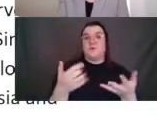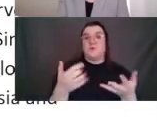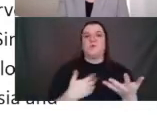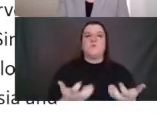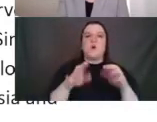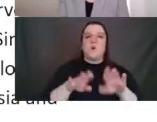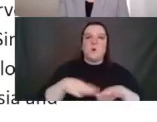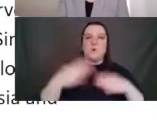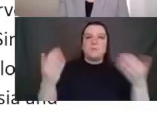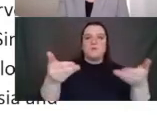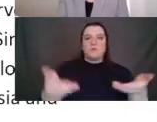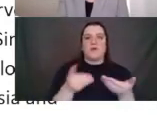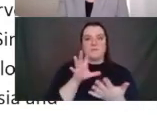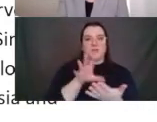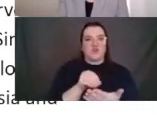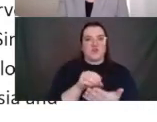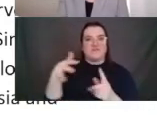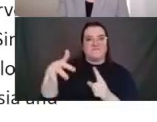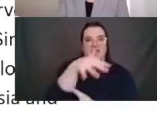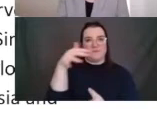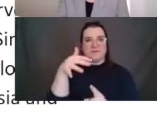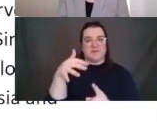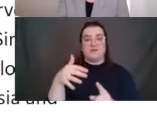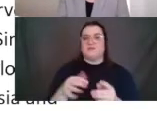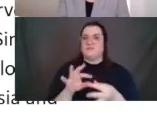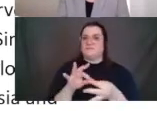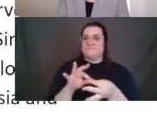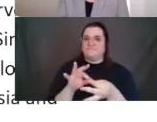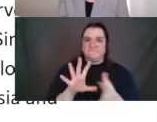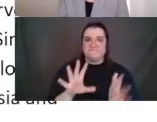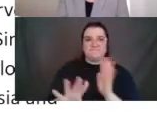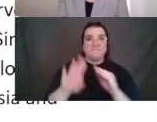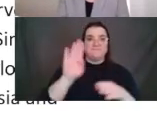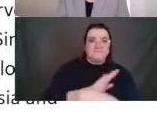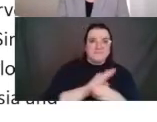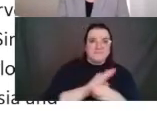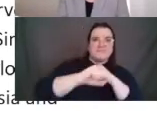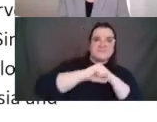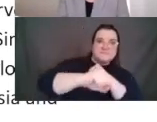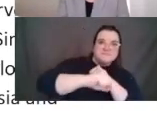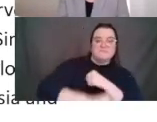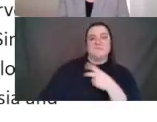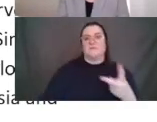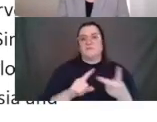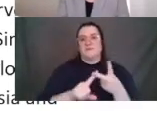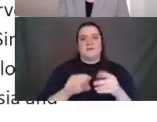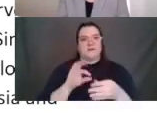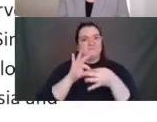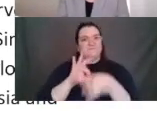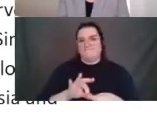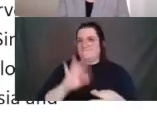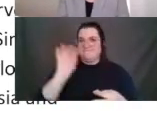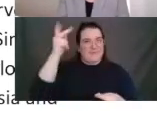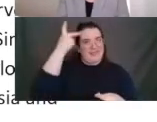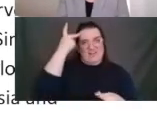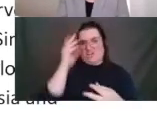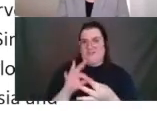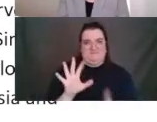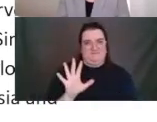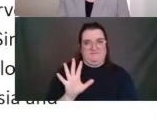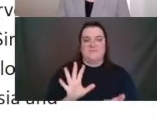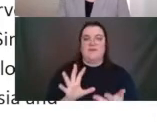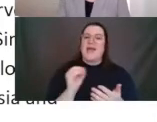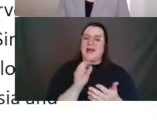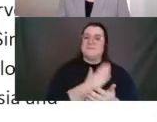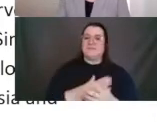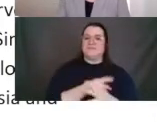environment. We'd like to keep everything non-commercial and non-political. And then please do respect the limitations. I don't think